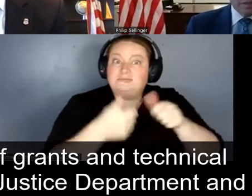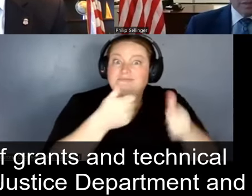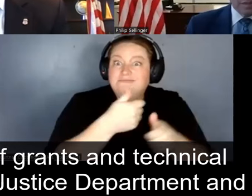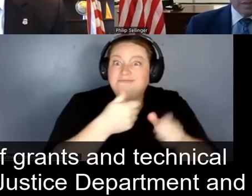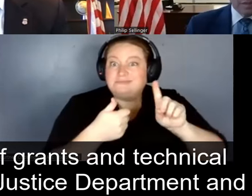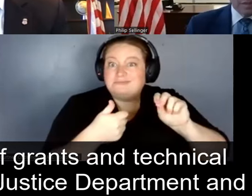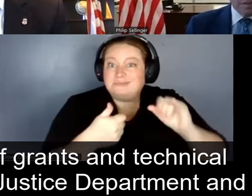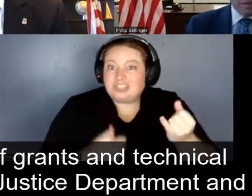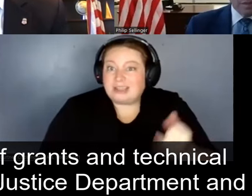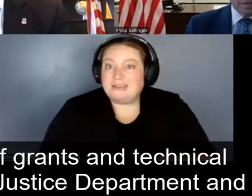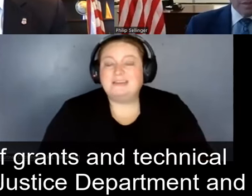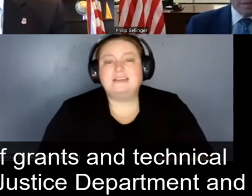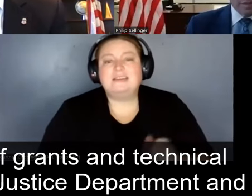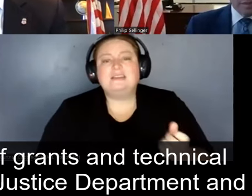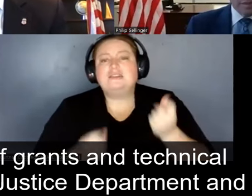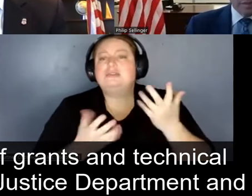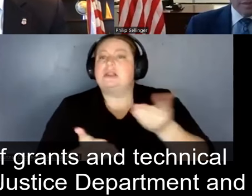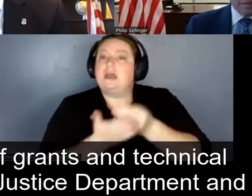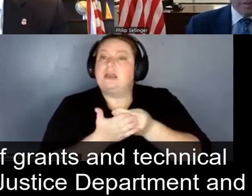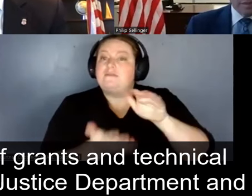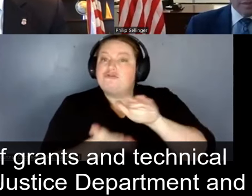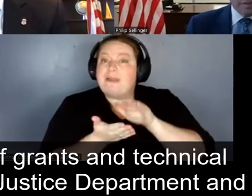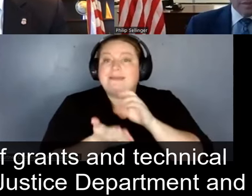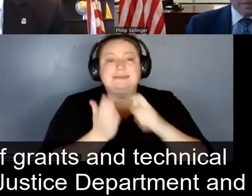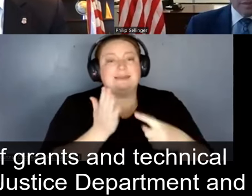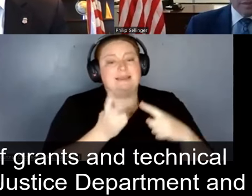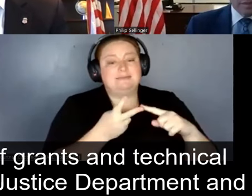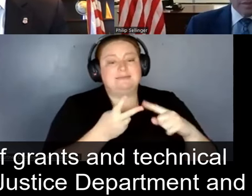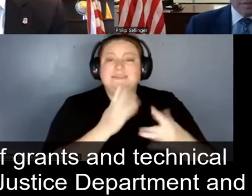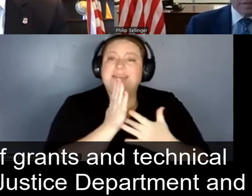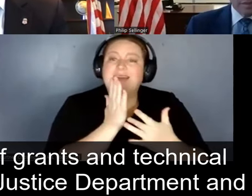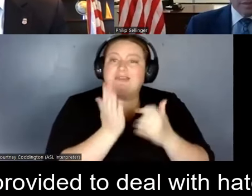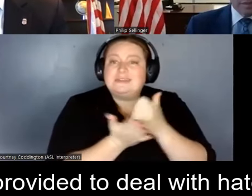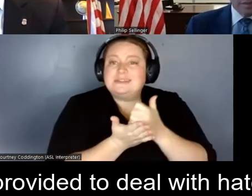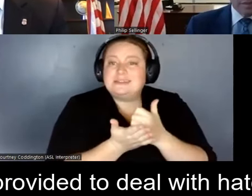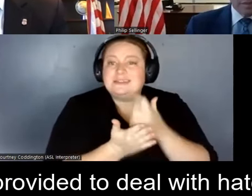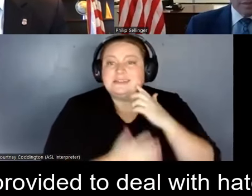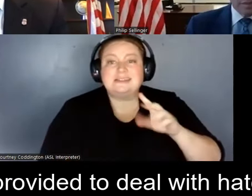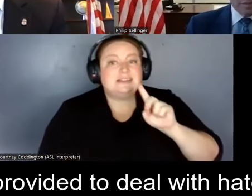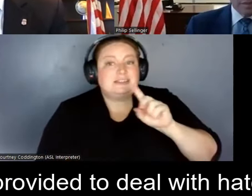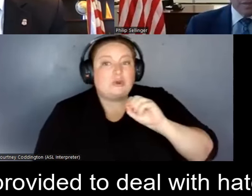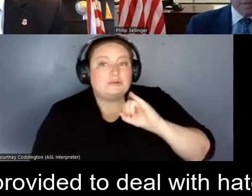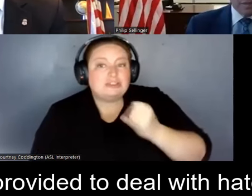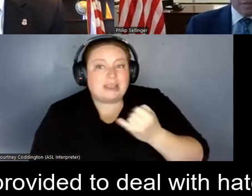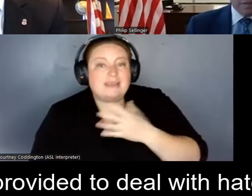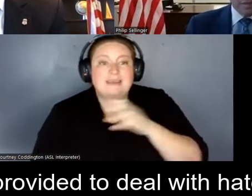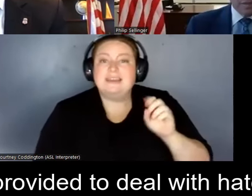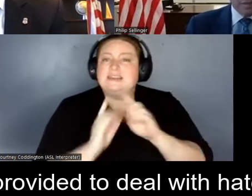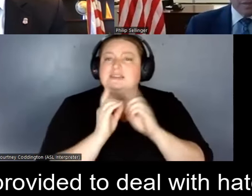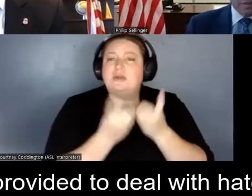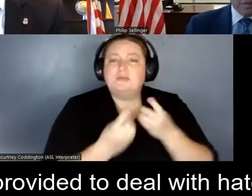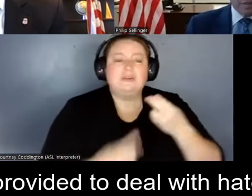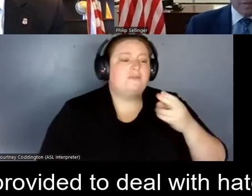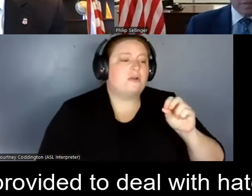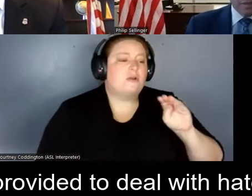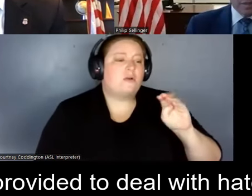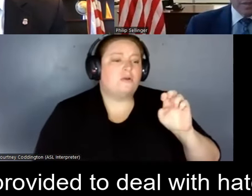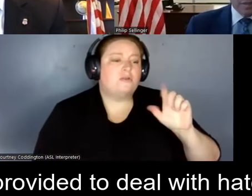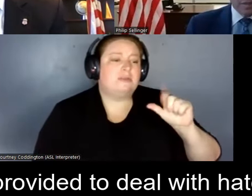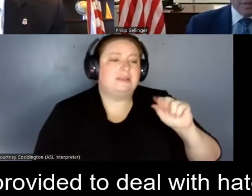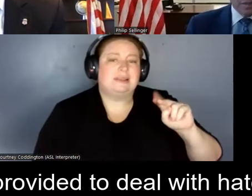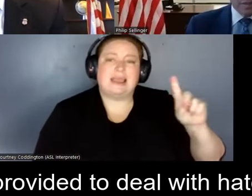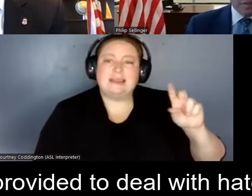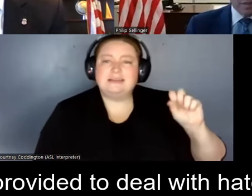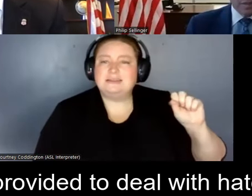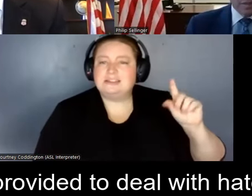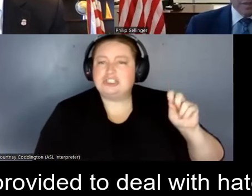there's a lot of grants and technical assistance that the Justice Department and the Department of Homeland Security provide to deal with and